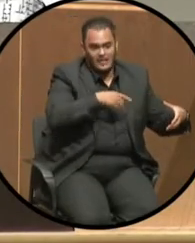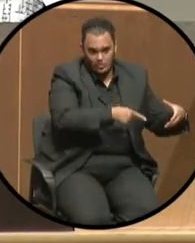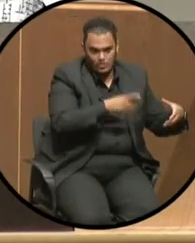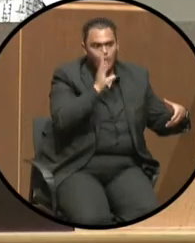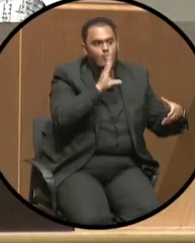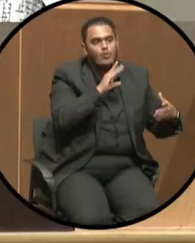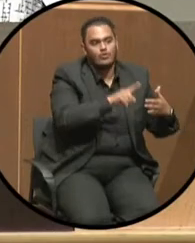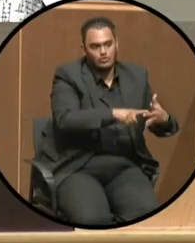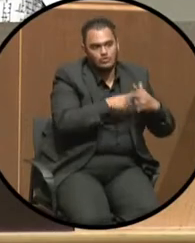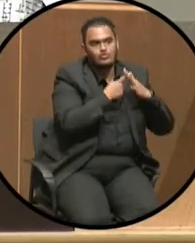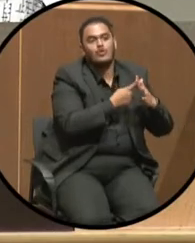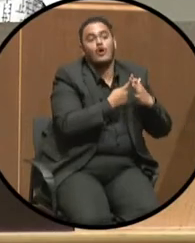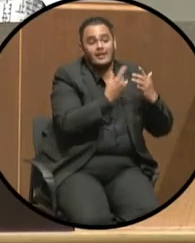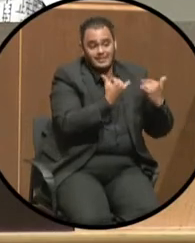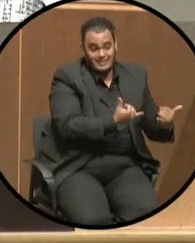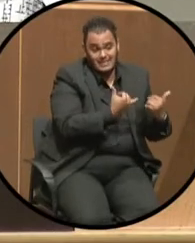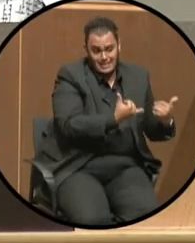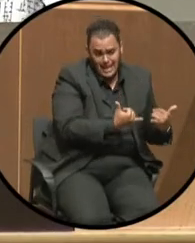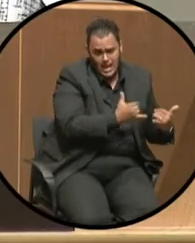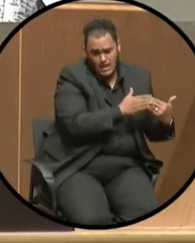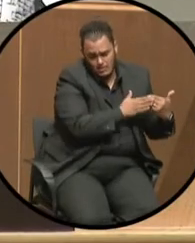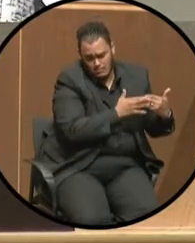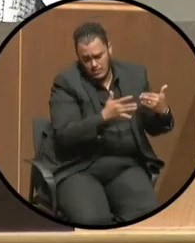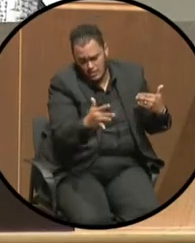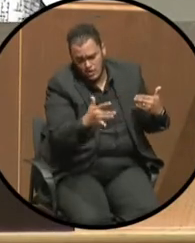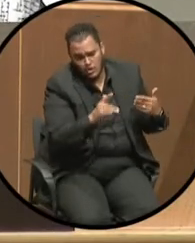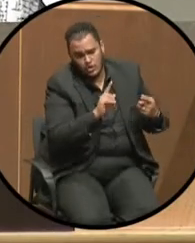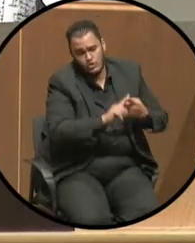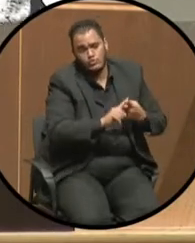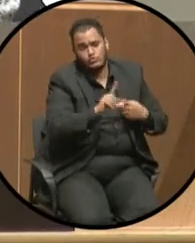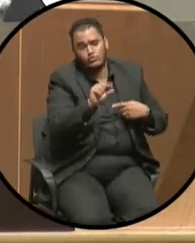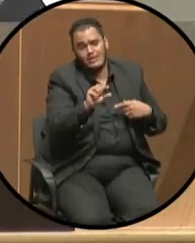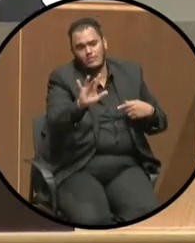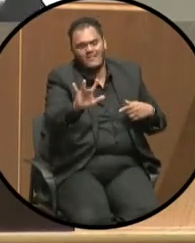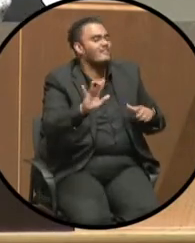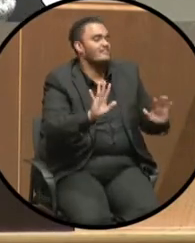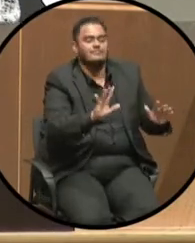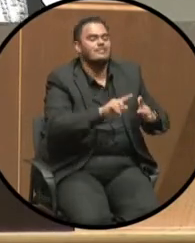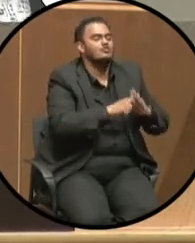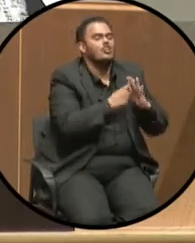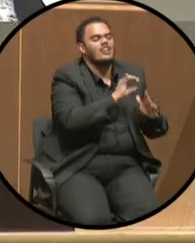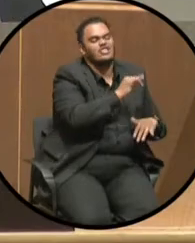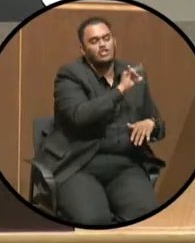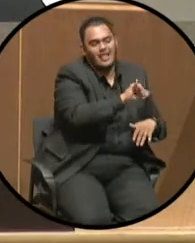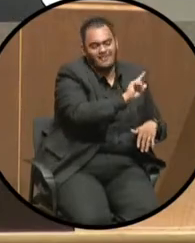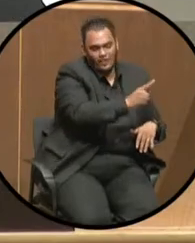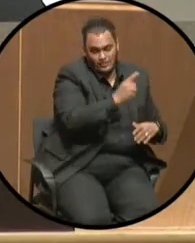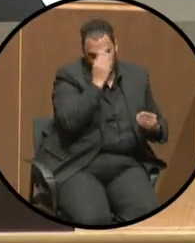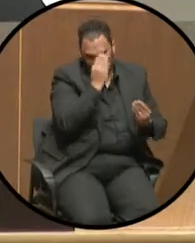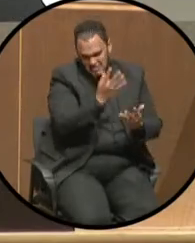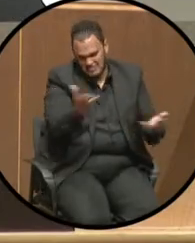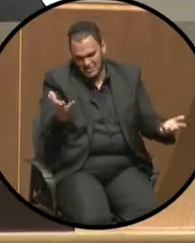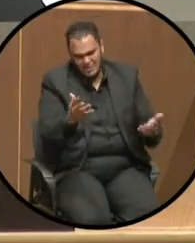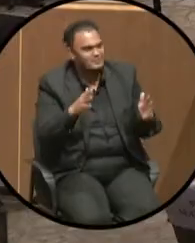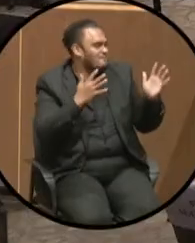begins today and runs through 2025. Or actually, it began on July 1st. So I just wanted to share that good news.